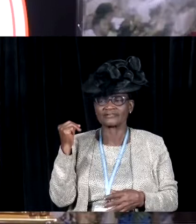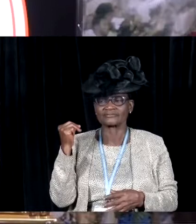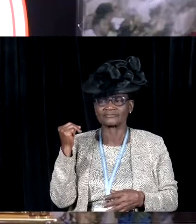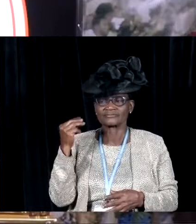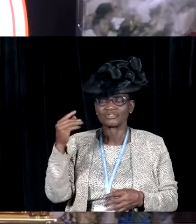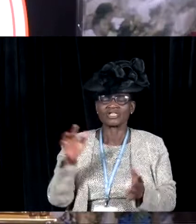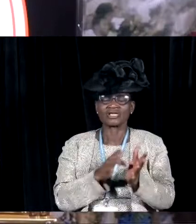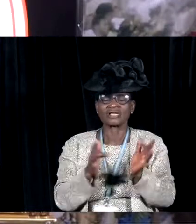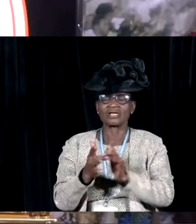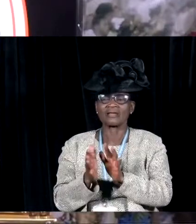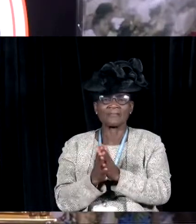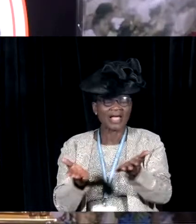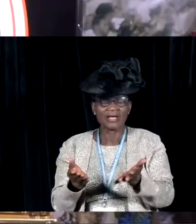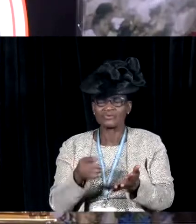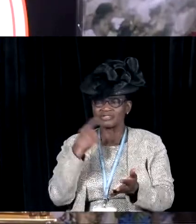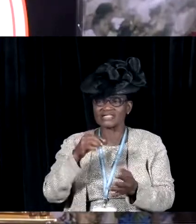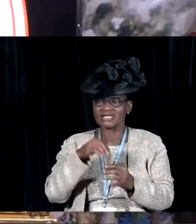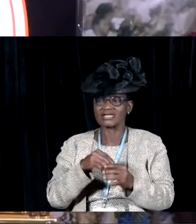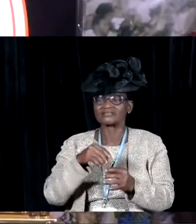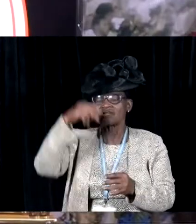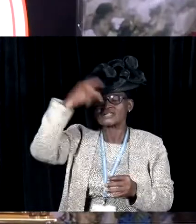The Bible says in Psalm 68 verse 19,